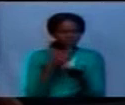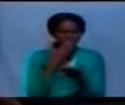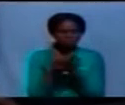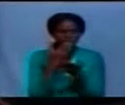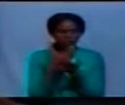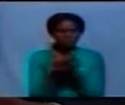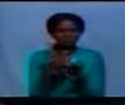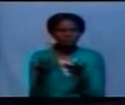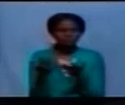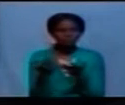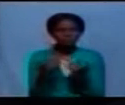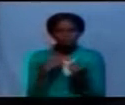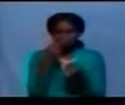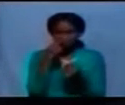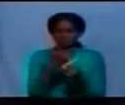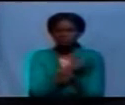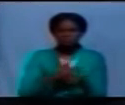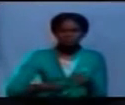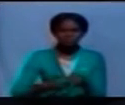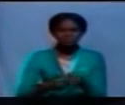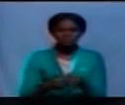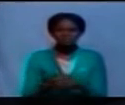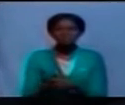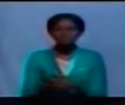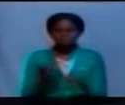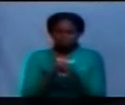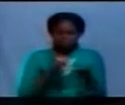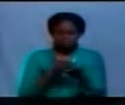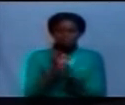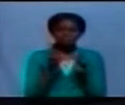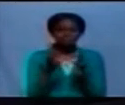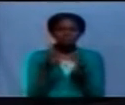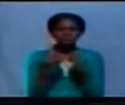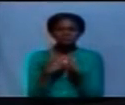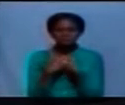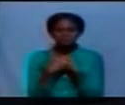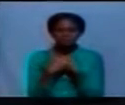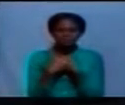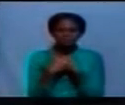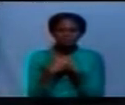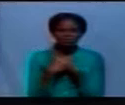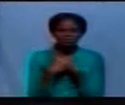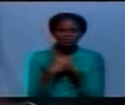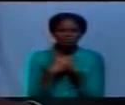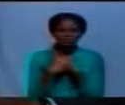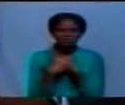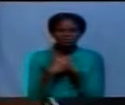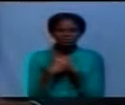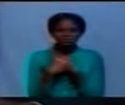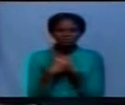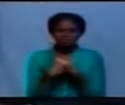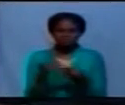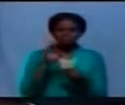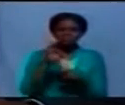thing. We've seen serious commitment. The tone is in the right way to say we'll contain, there will be